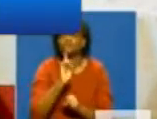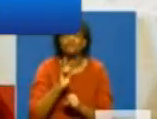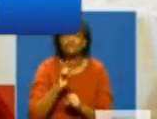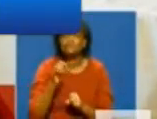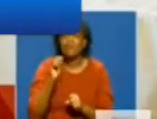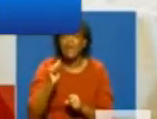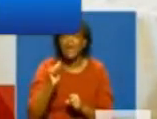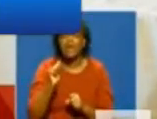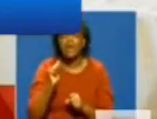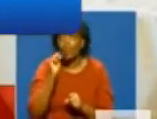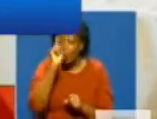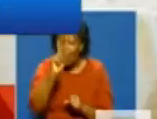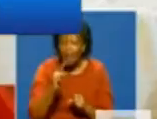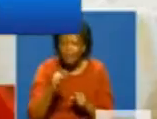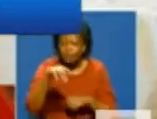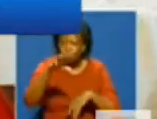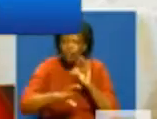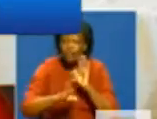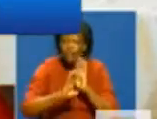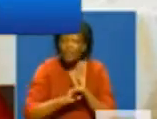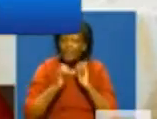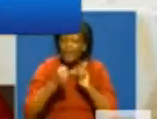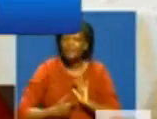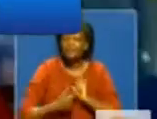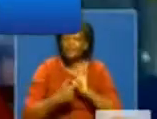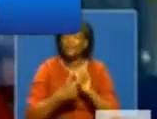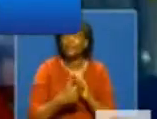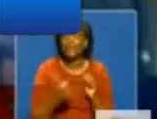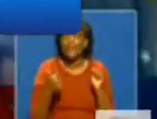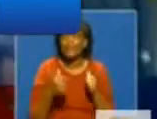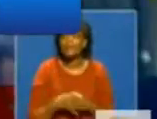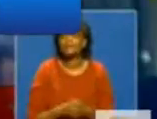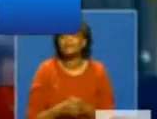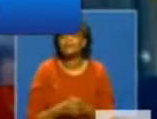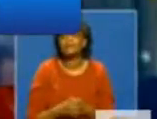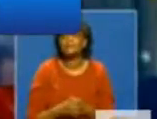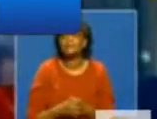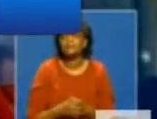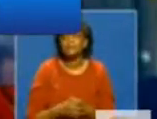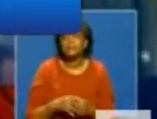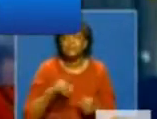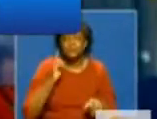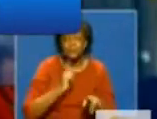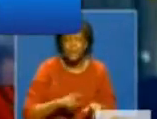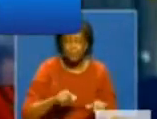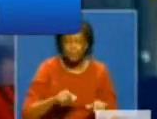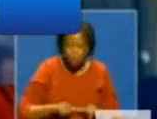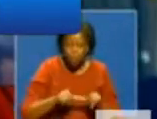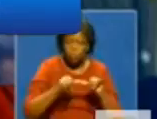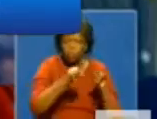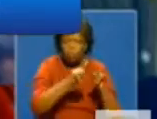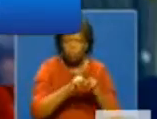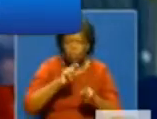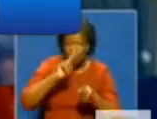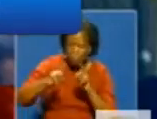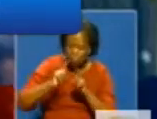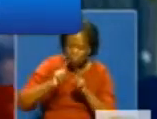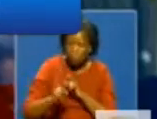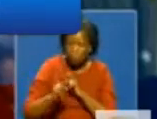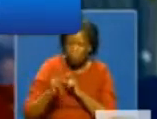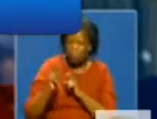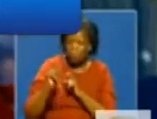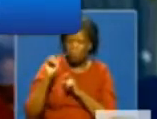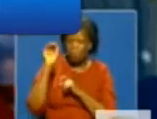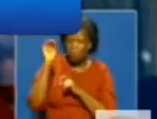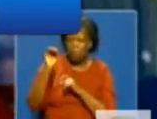is. And we can demonstrate that. My lord, when you continue, and even the question that was posed yesterday in